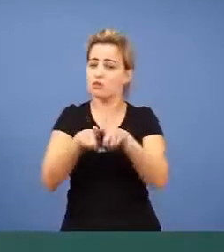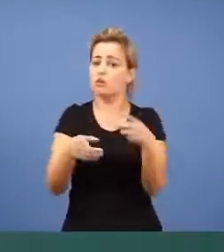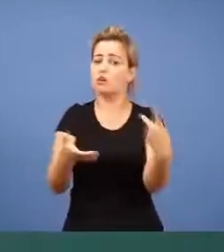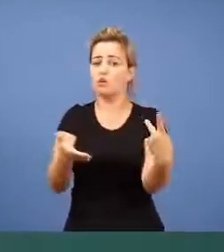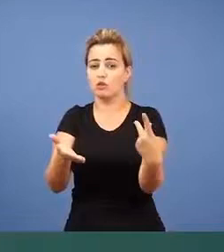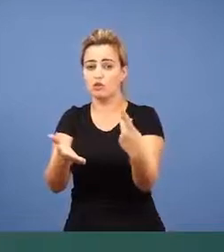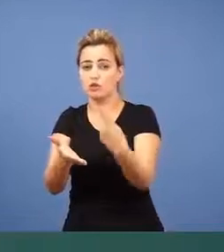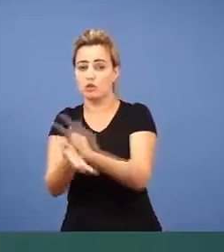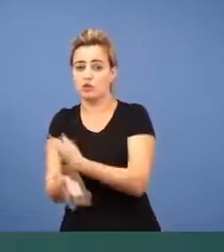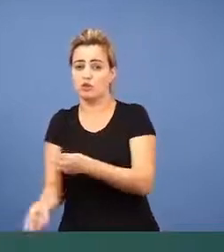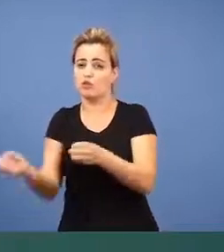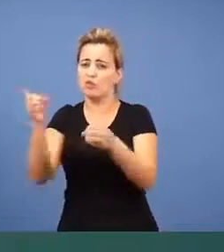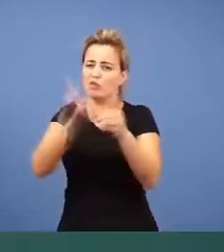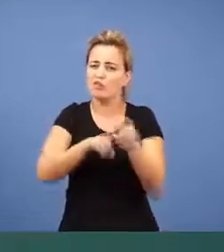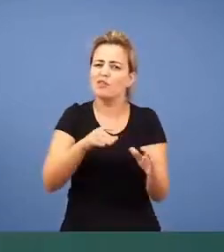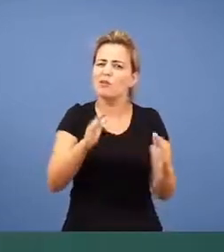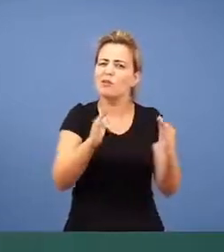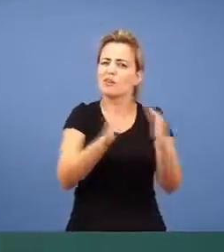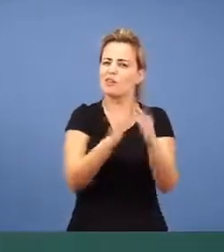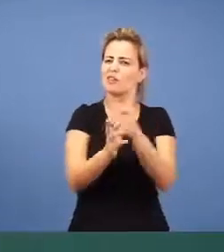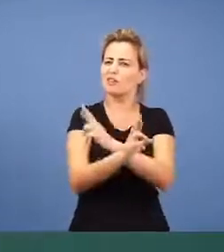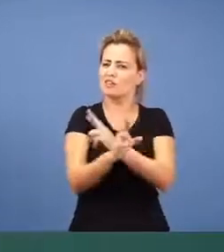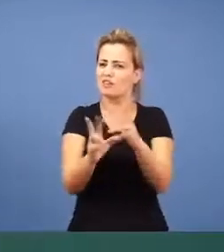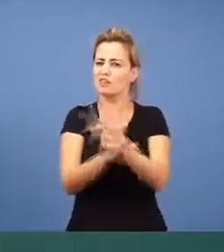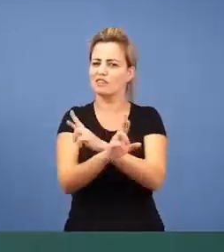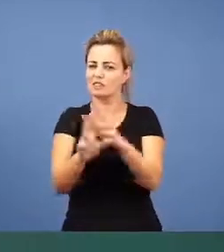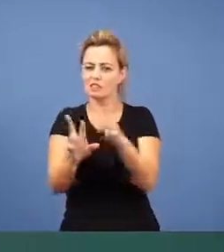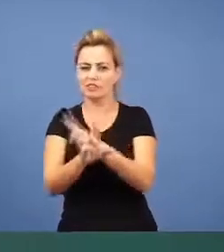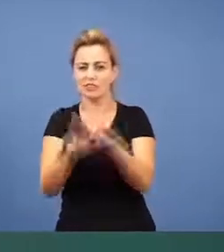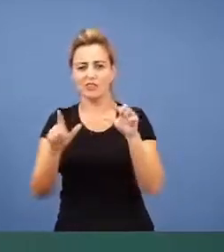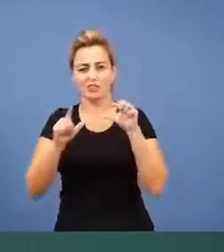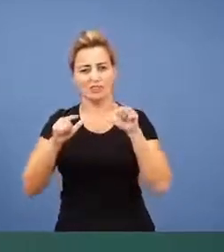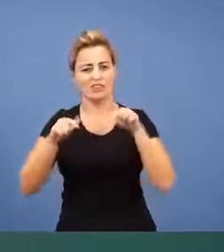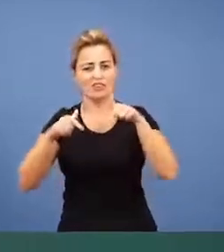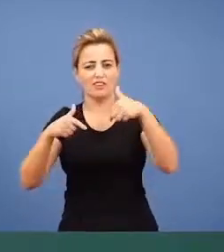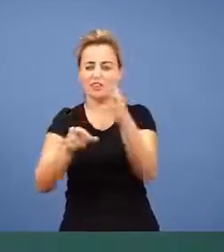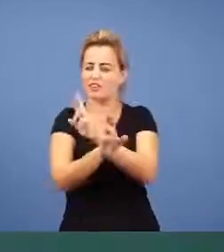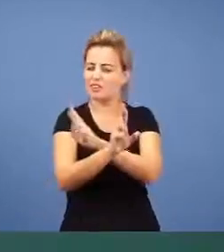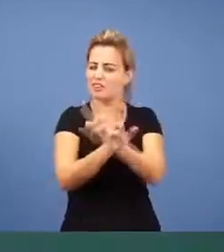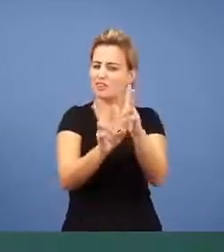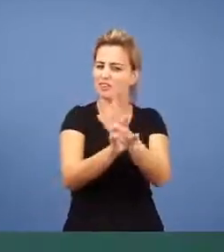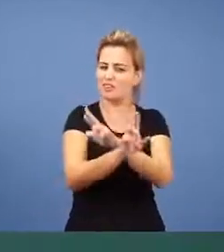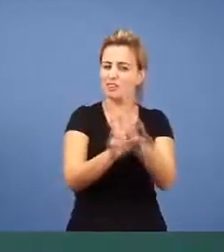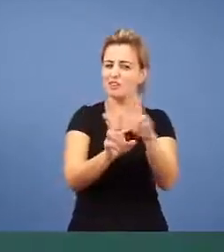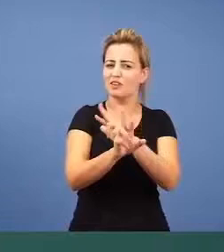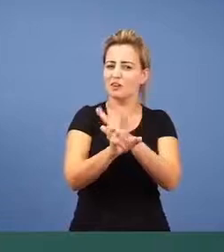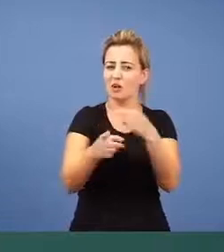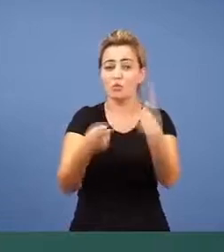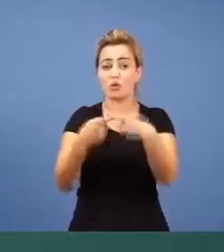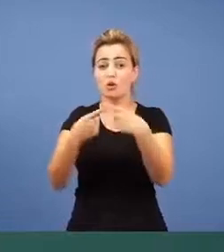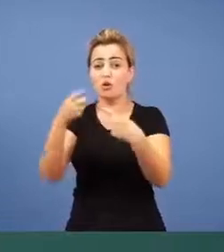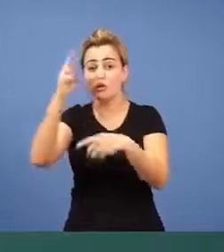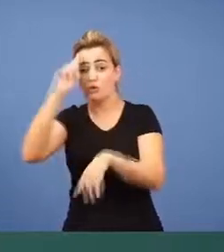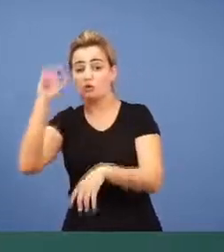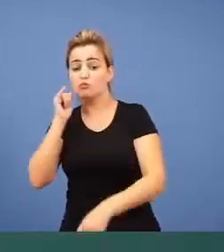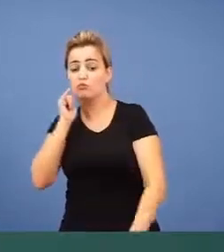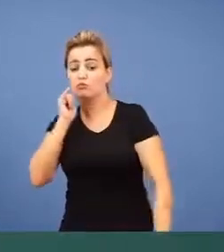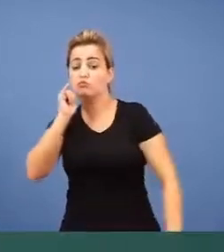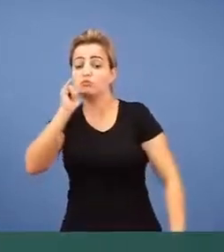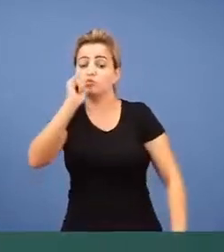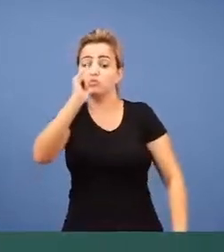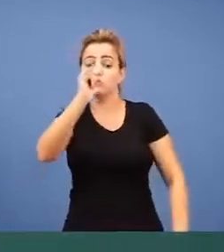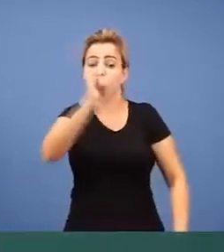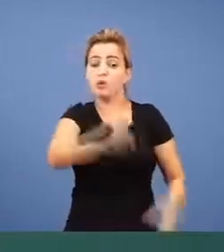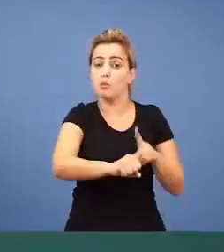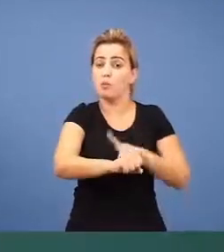deliverance. And they were going to leave this place in the seminary like they'd never been before. They would